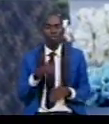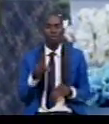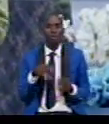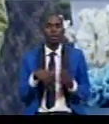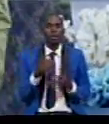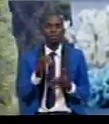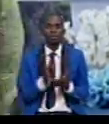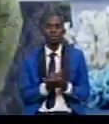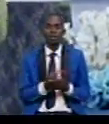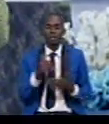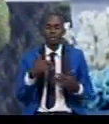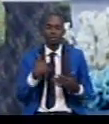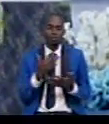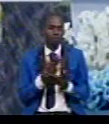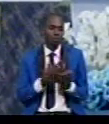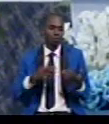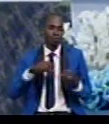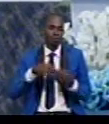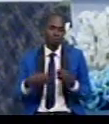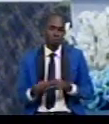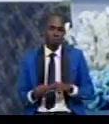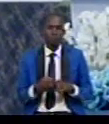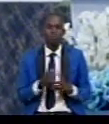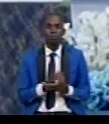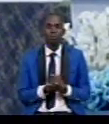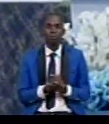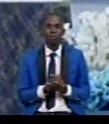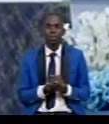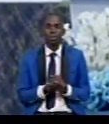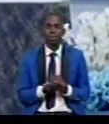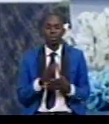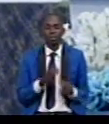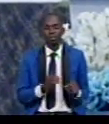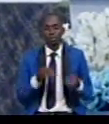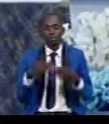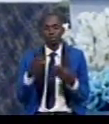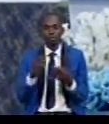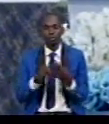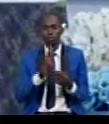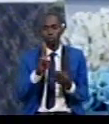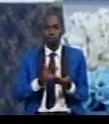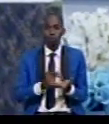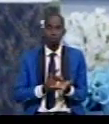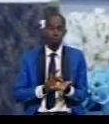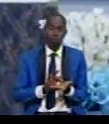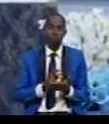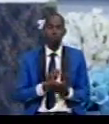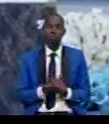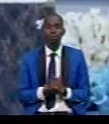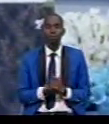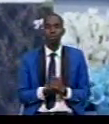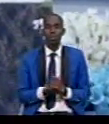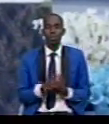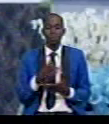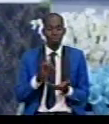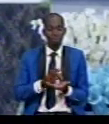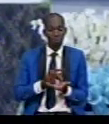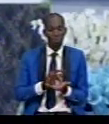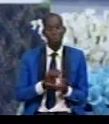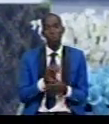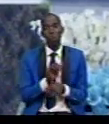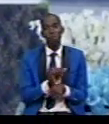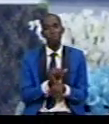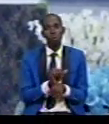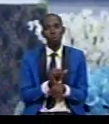morphological issue. And they placed me on drug. So actually the drug worked, but the